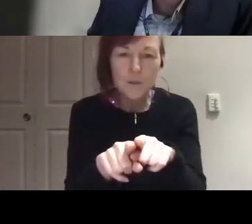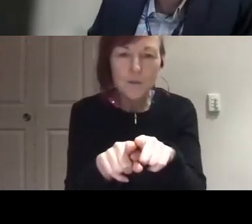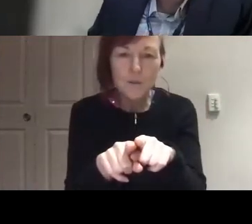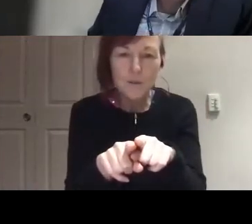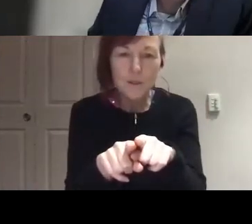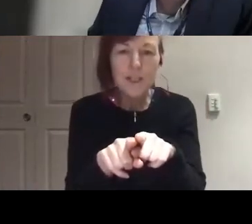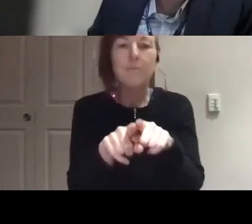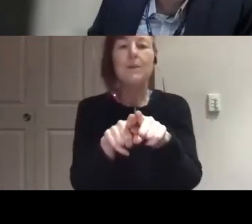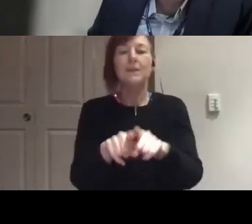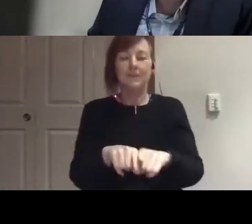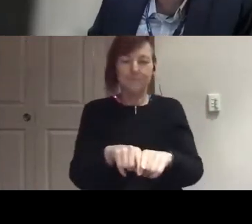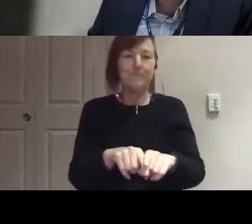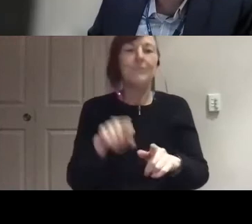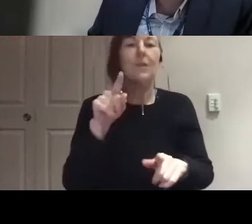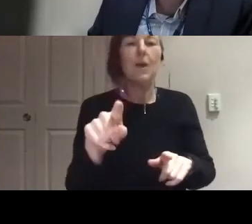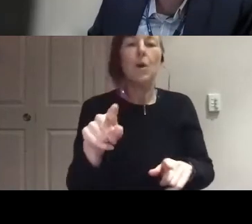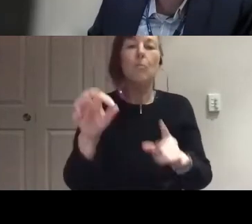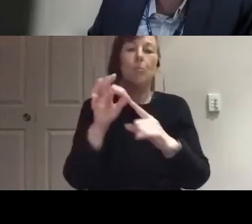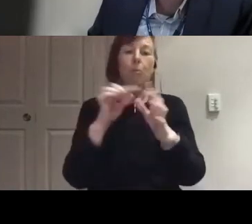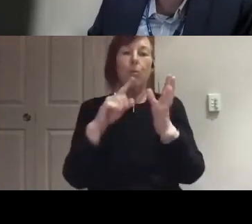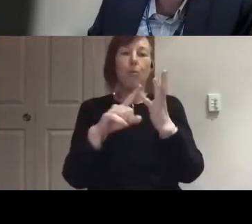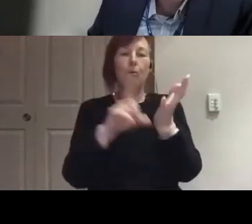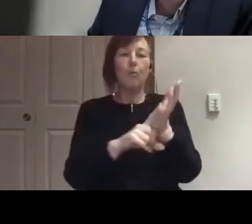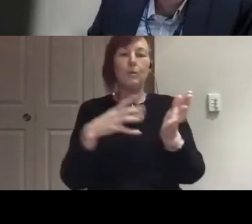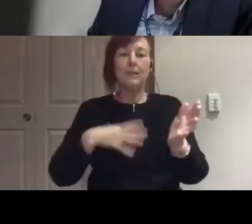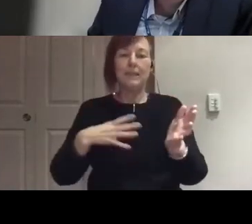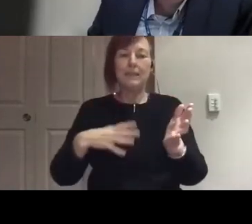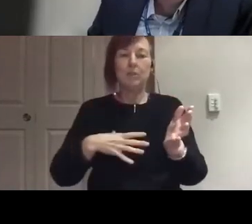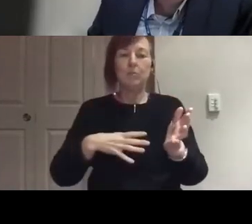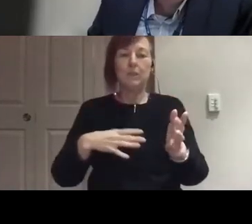Oh, Paul needs to be allowed to communicate, please.